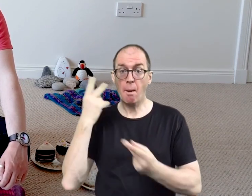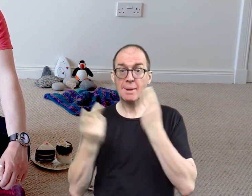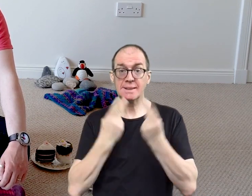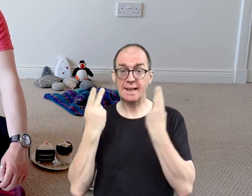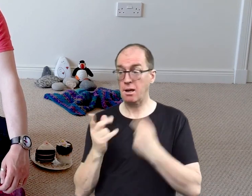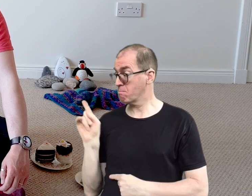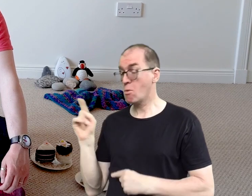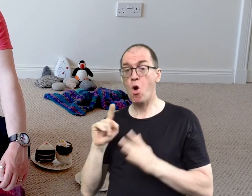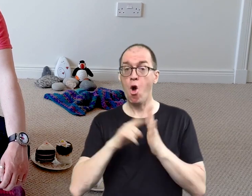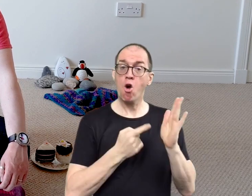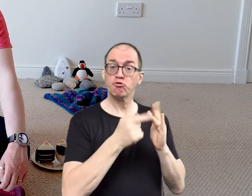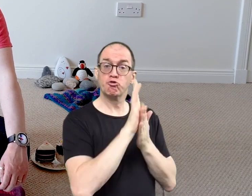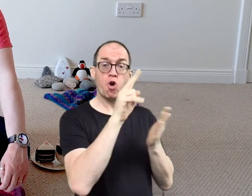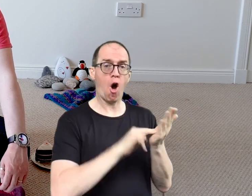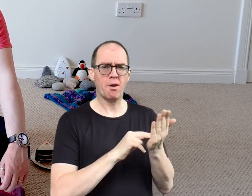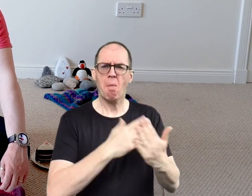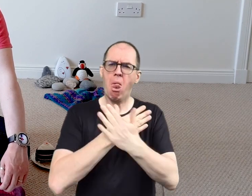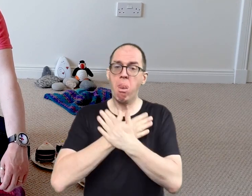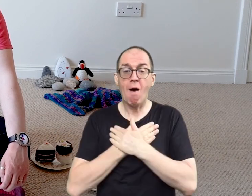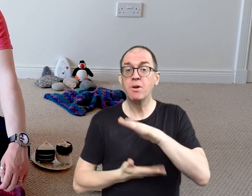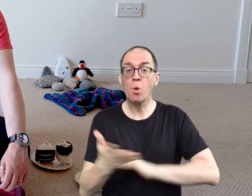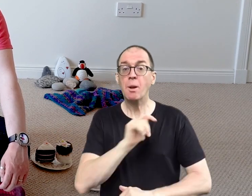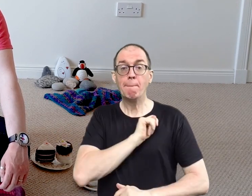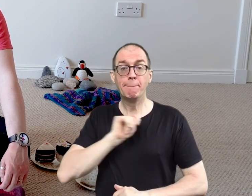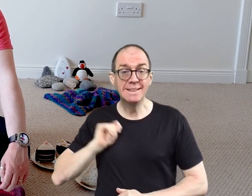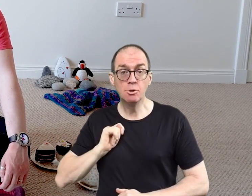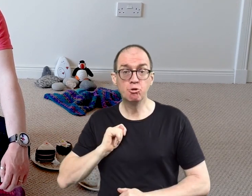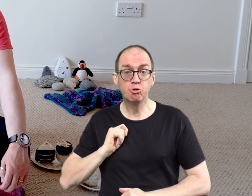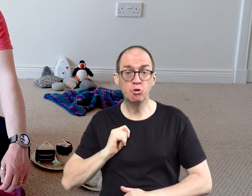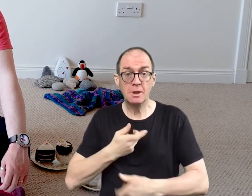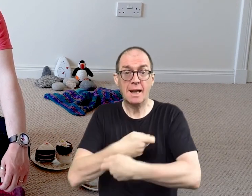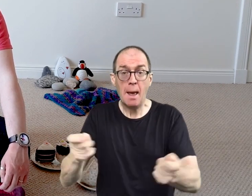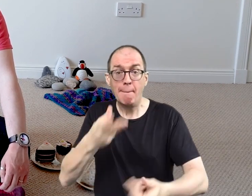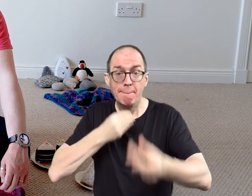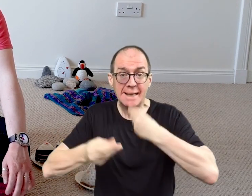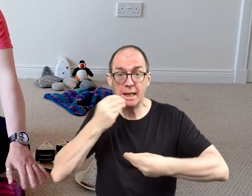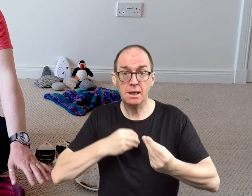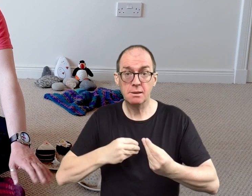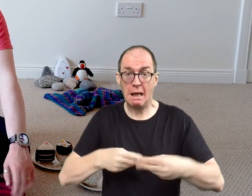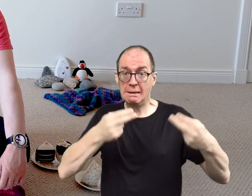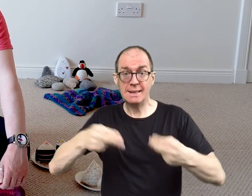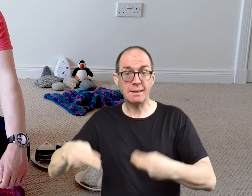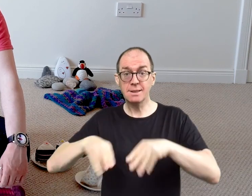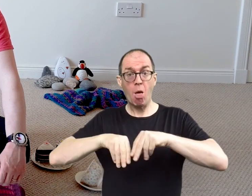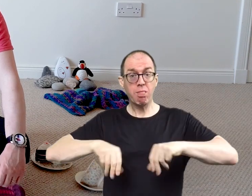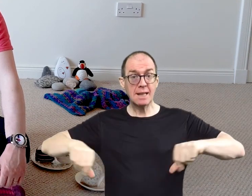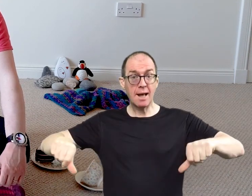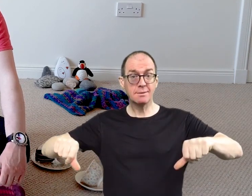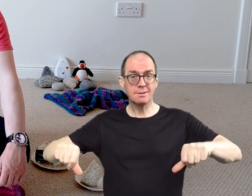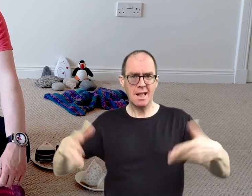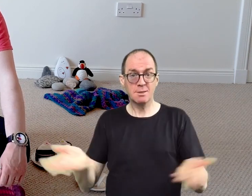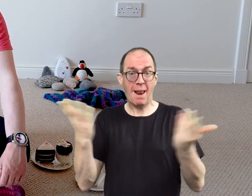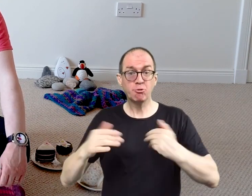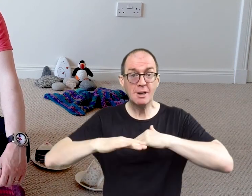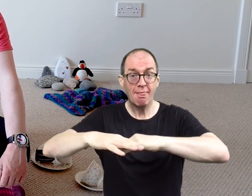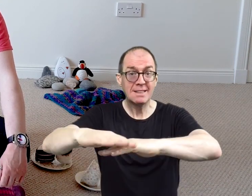Sing. I'm John, and I just love going down to the beach for a picnic tea, dancing on the sand and splashing